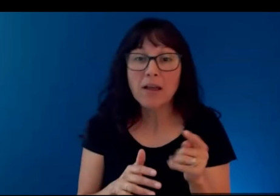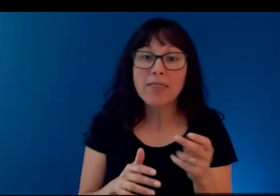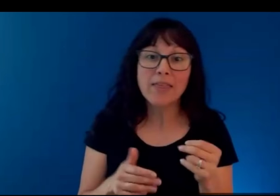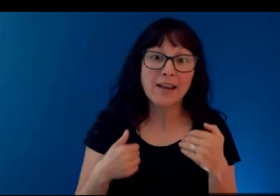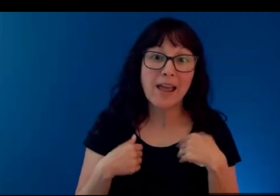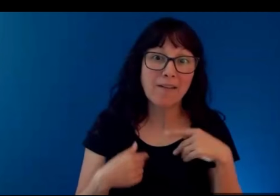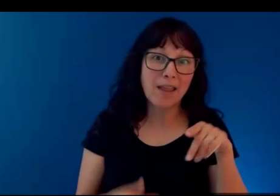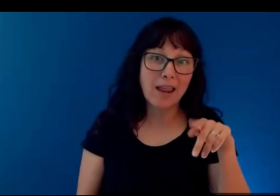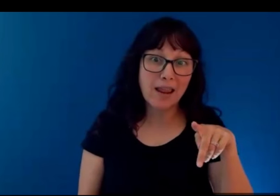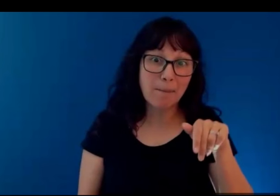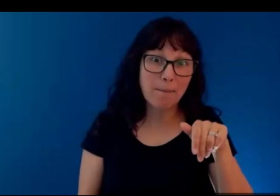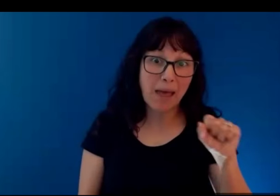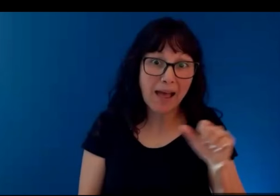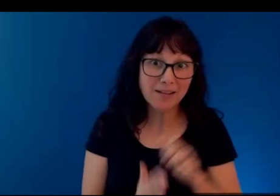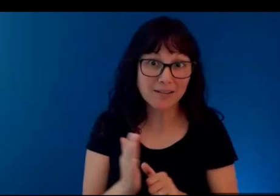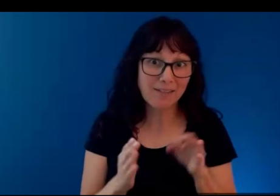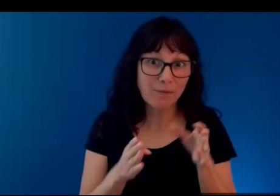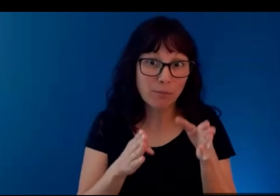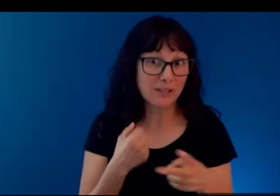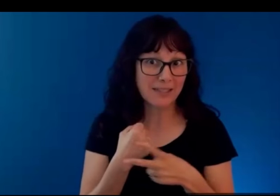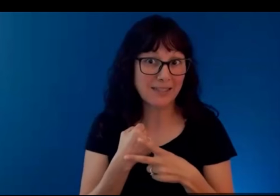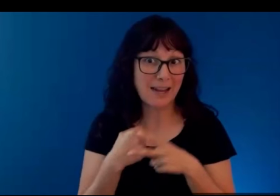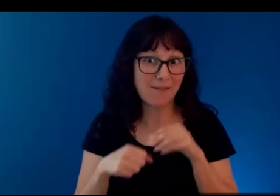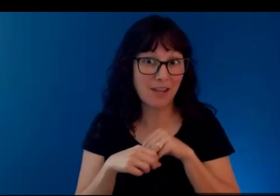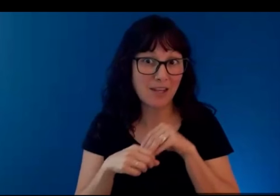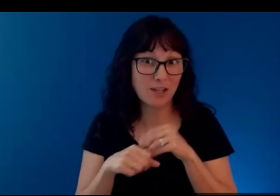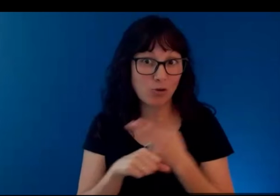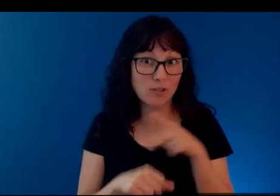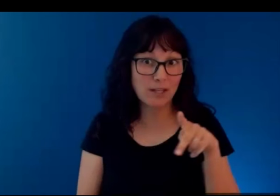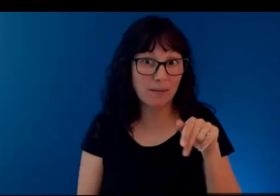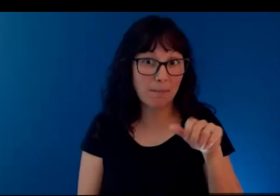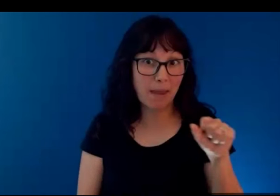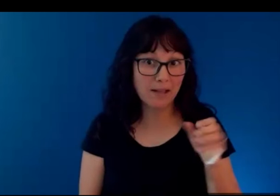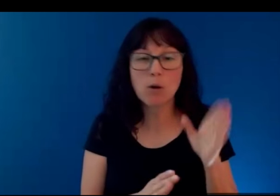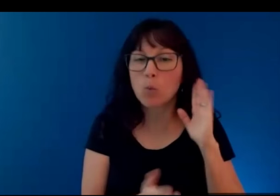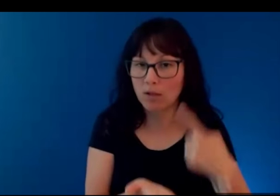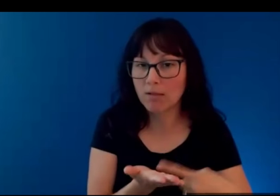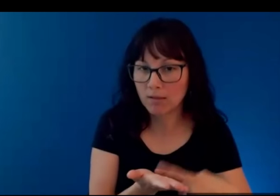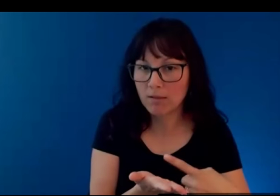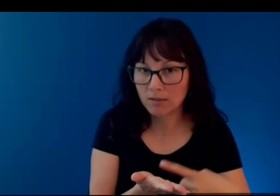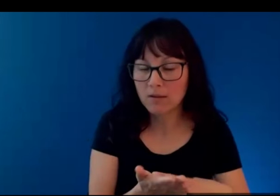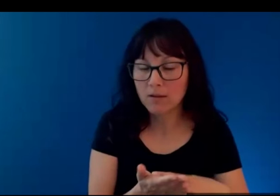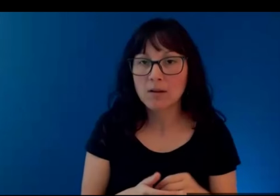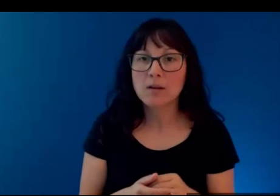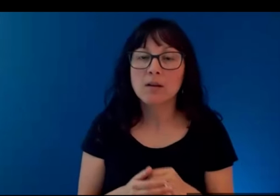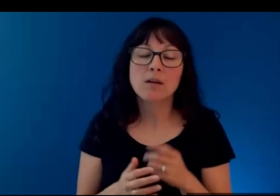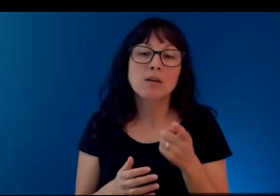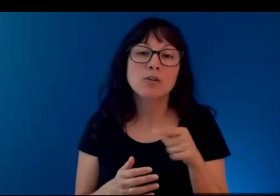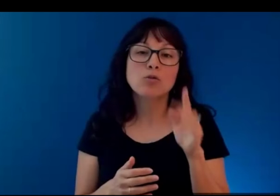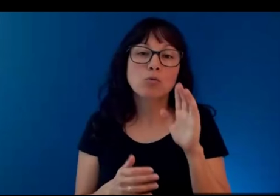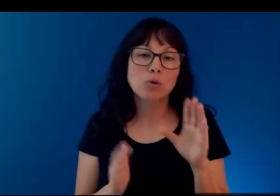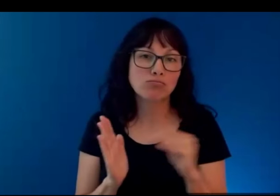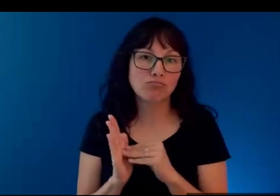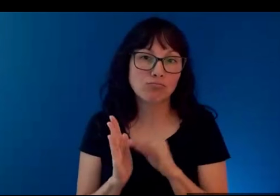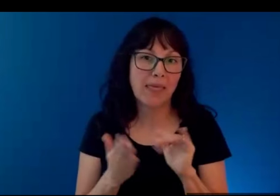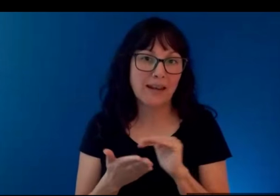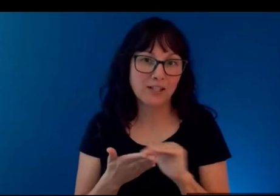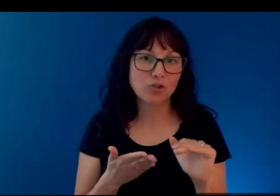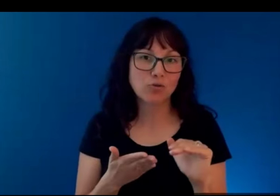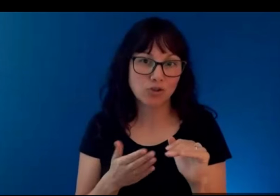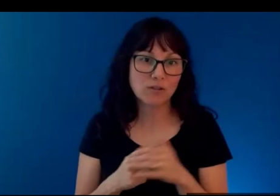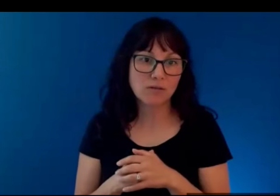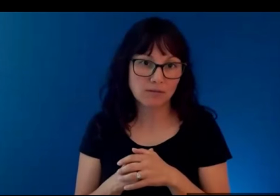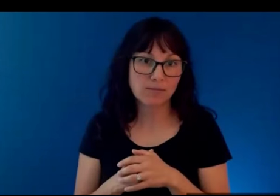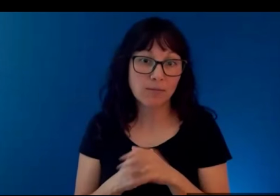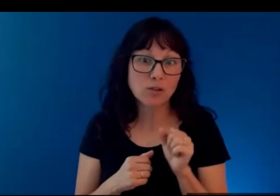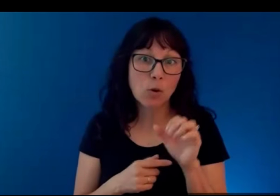past deduction. If somebody is saving money in a past plan, which we will talk about today, you would add that exclusion here. In